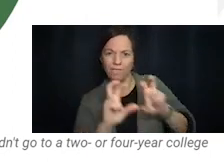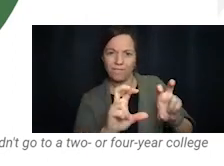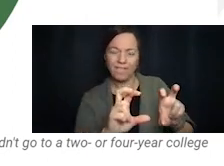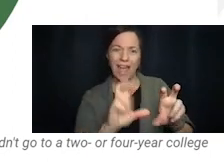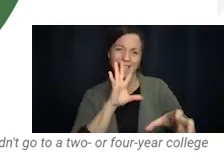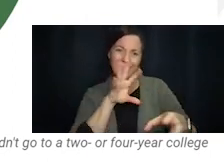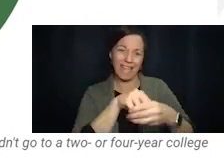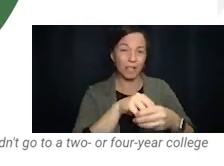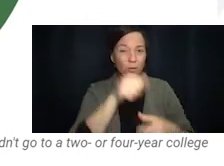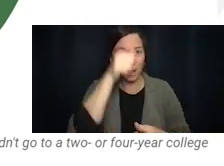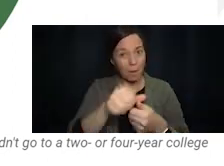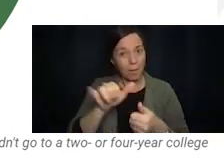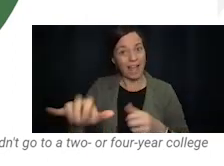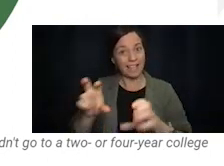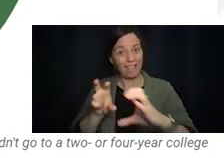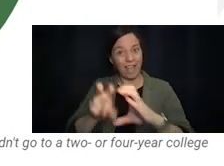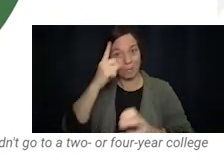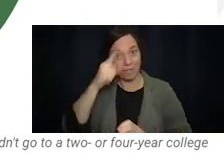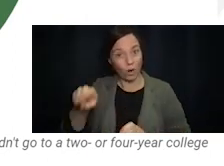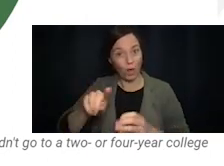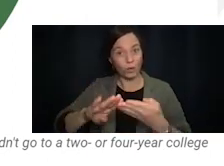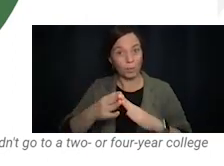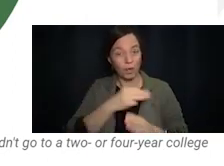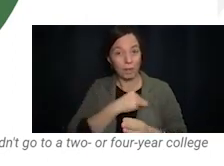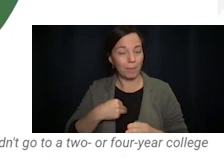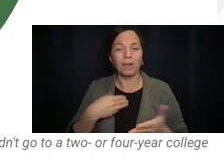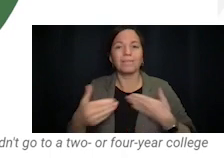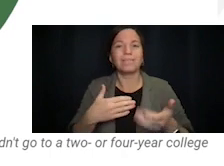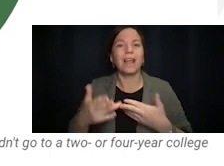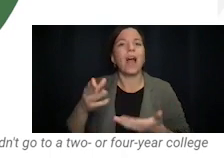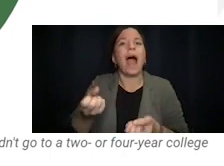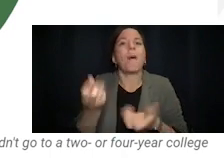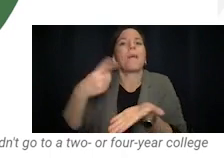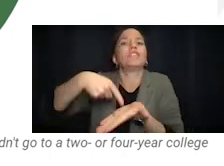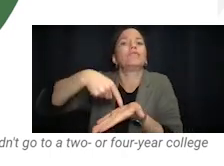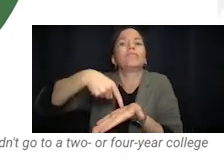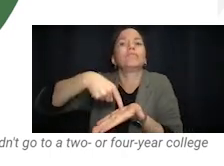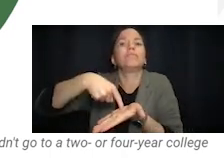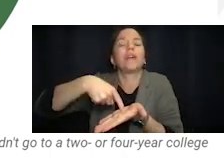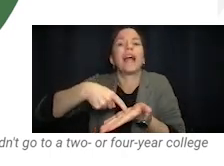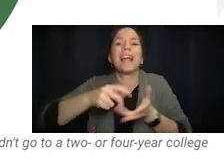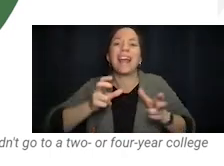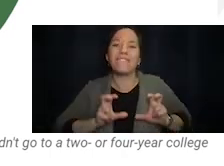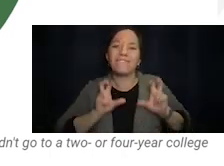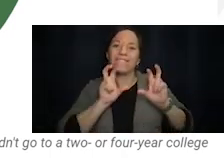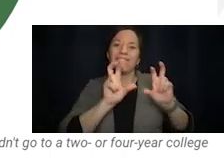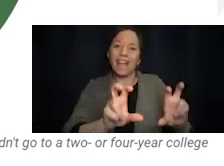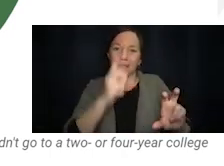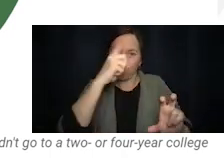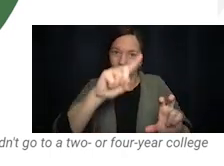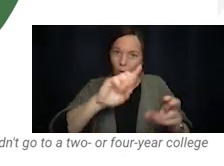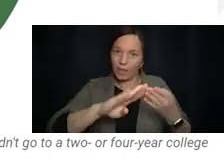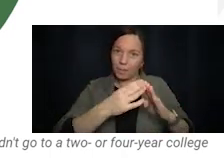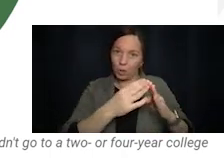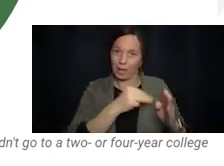is an investment for our community members. Irrespective of what they're paying for it, it's an investment for our community members. They're